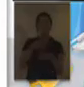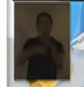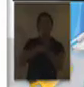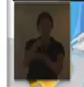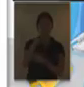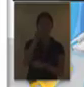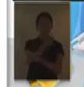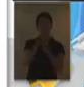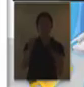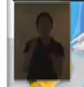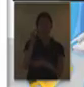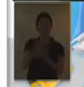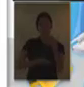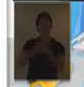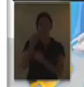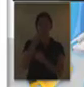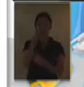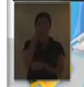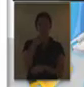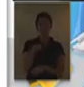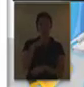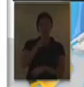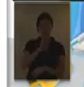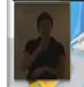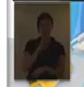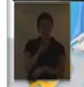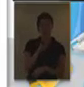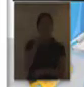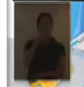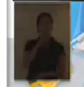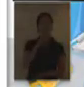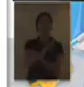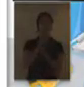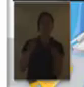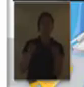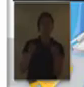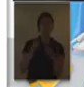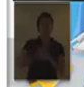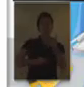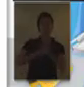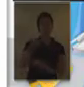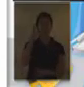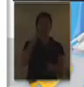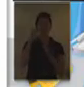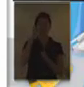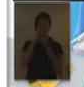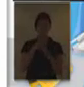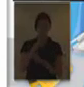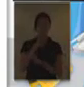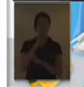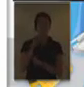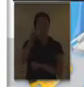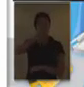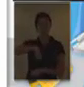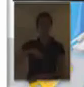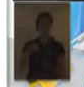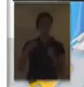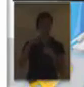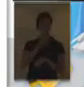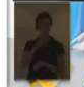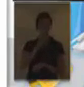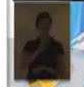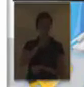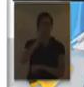and mobile interfaces for people who are visually impaired, people with hearing impairment. Ian Redis has already